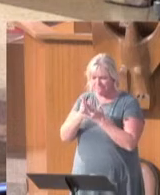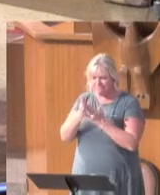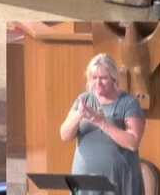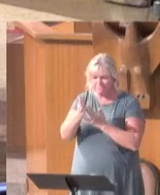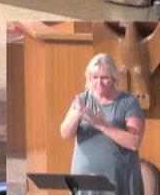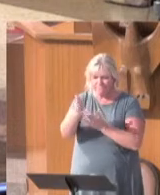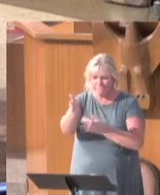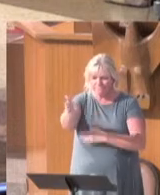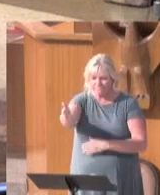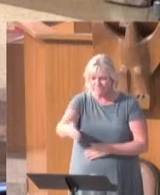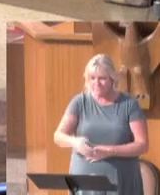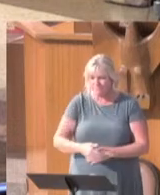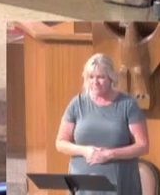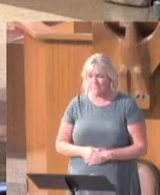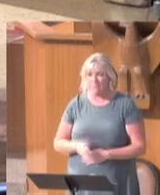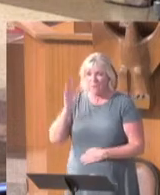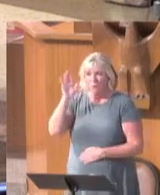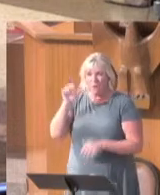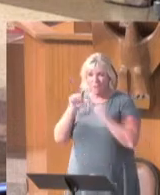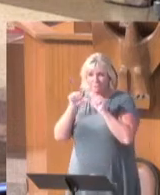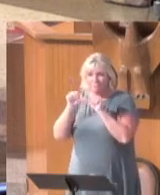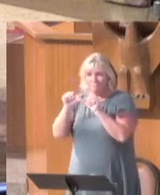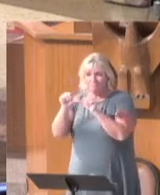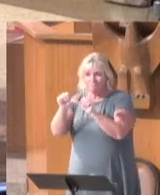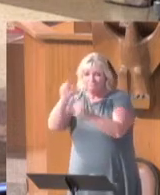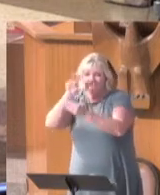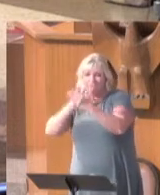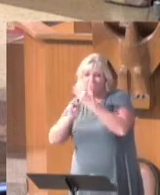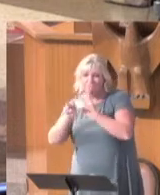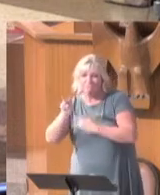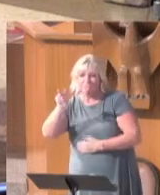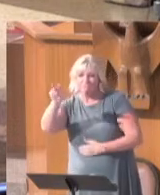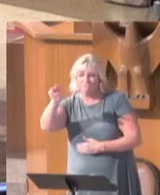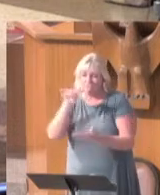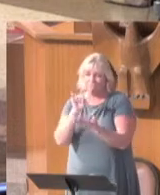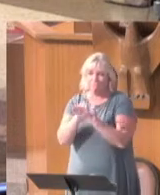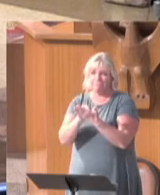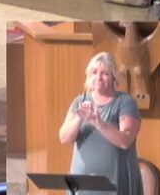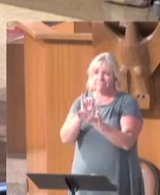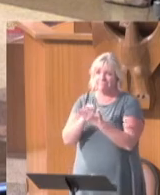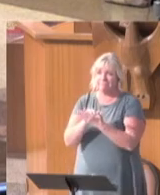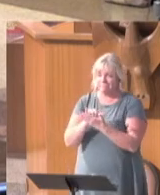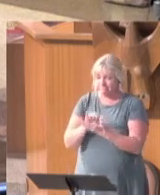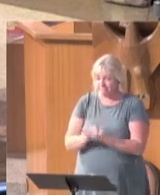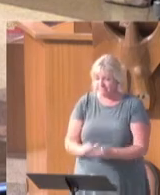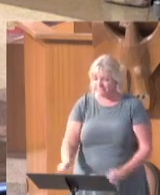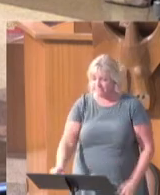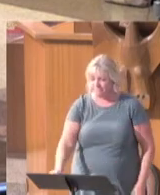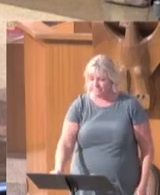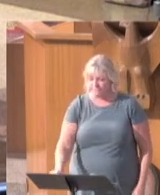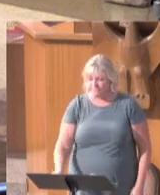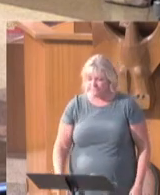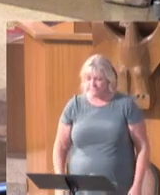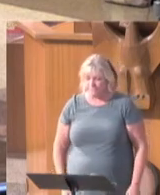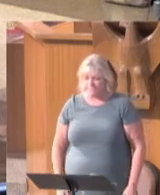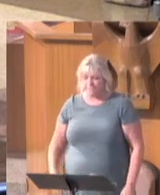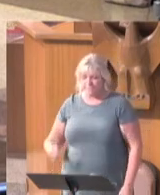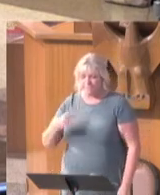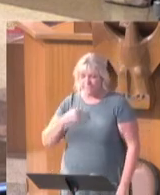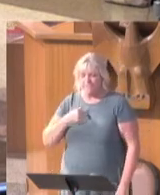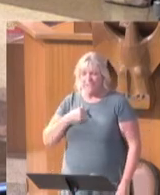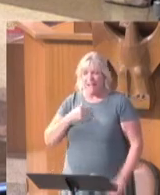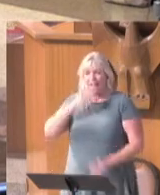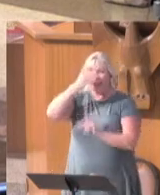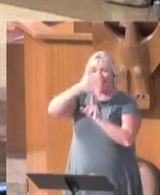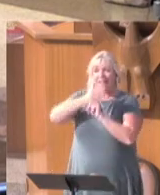changes, don't know how long it's gonna last. I've put up a